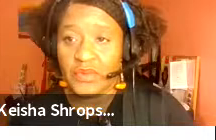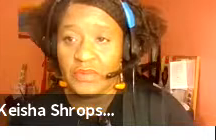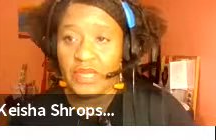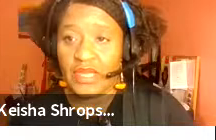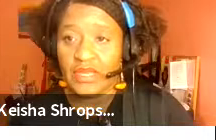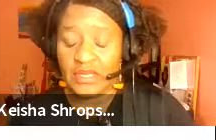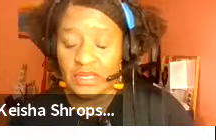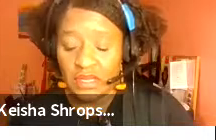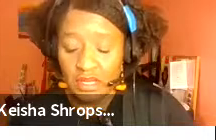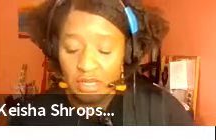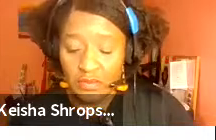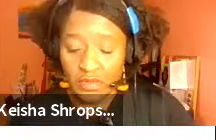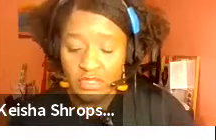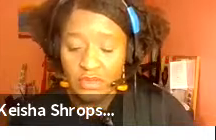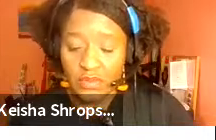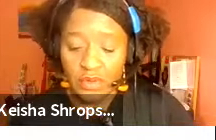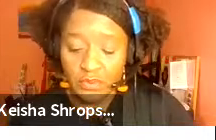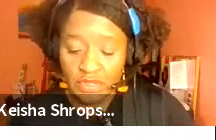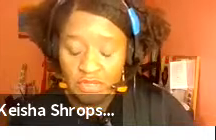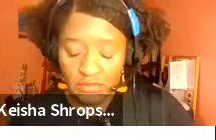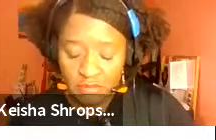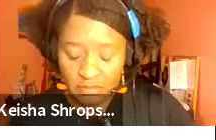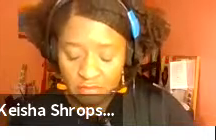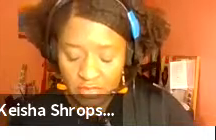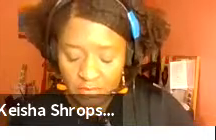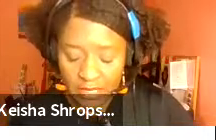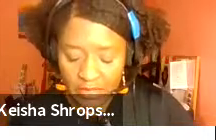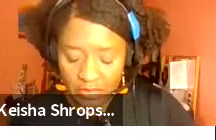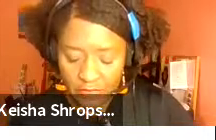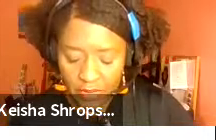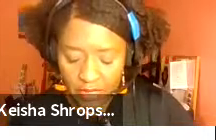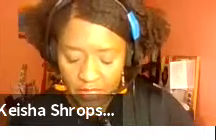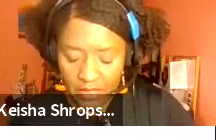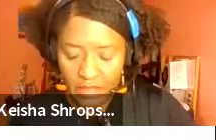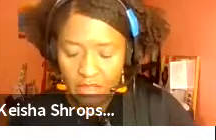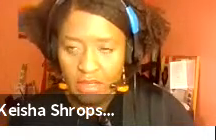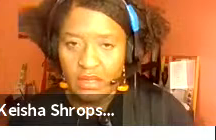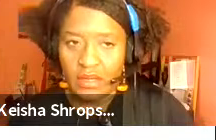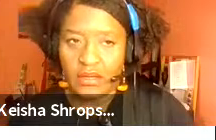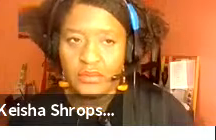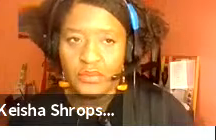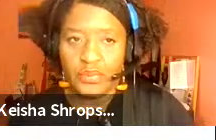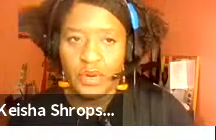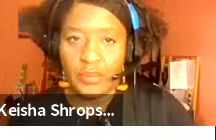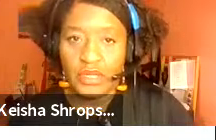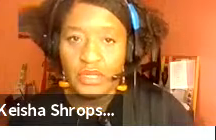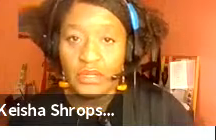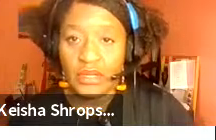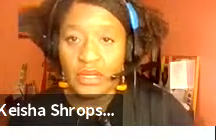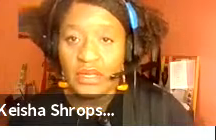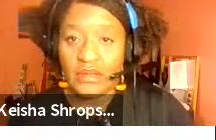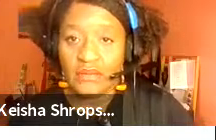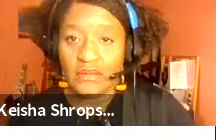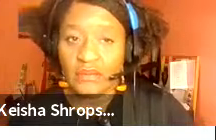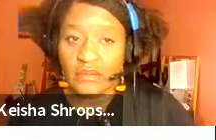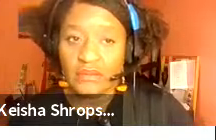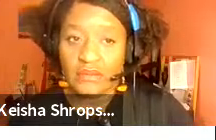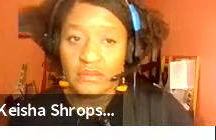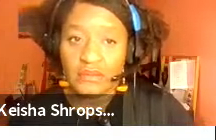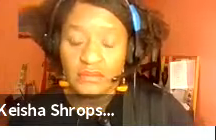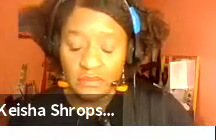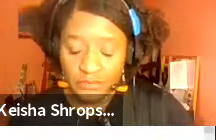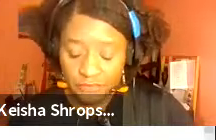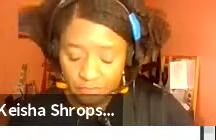that we met. He wanted to know what would the matter of right property look like.